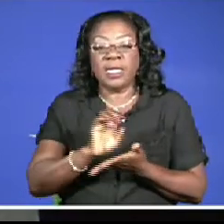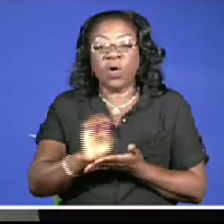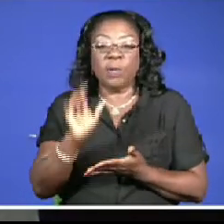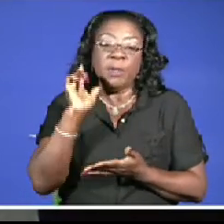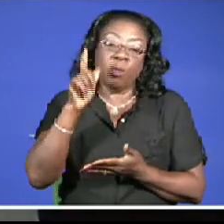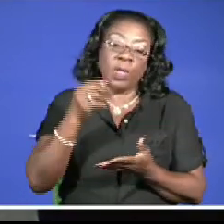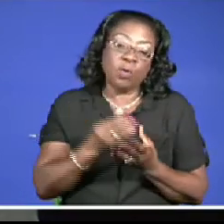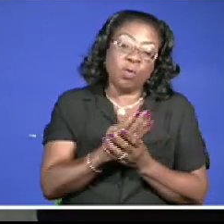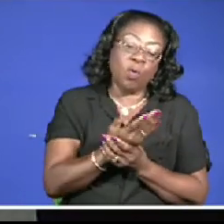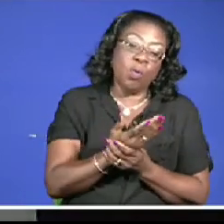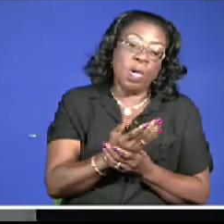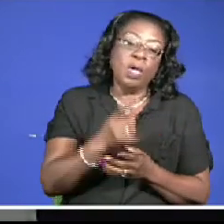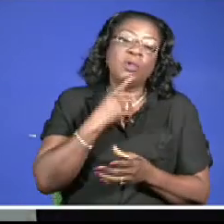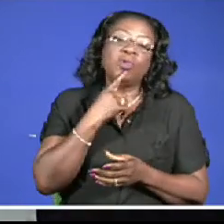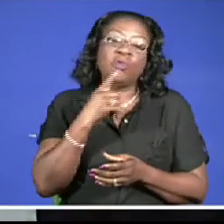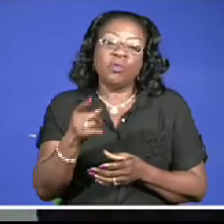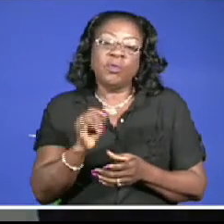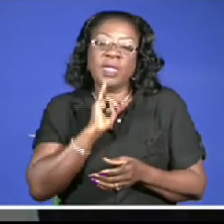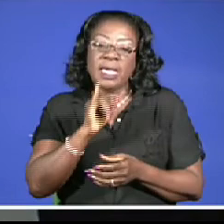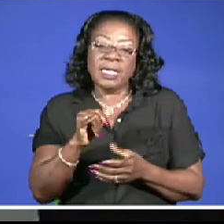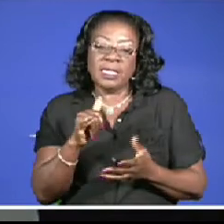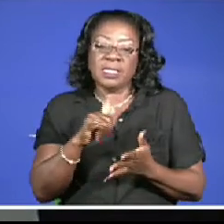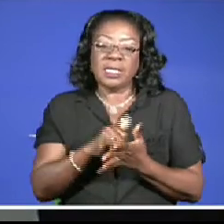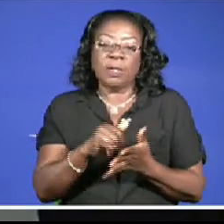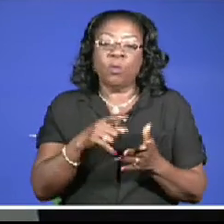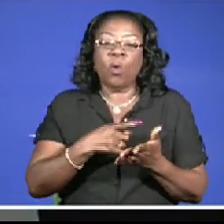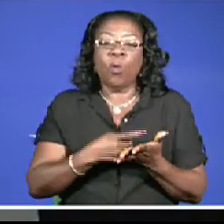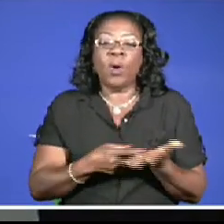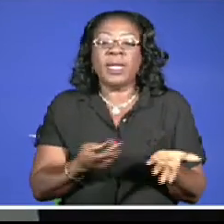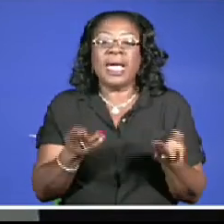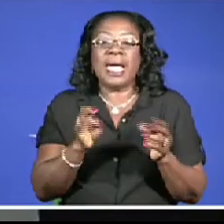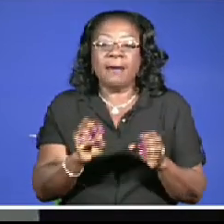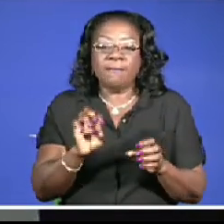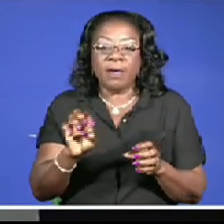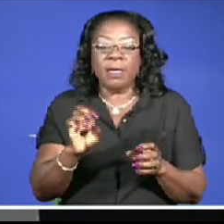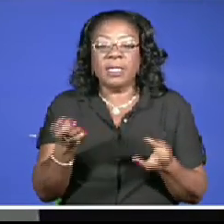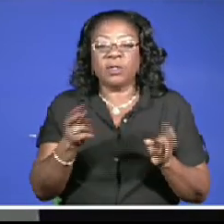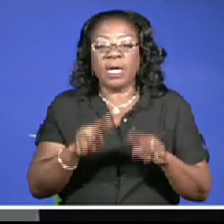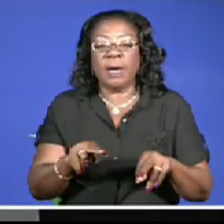the truth of the matter is whatever result is going to happen from that is going to be delayed.